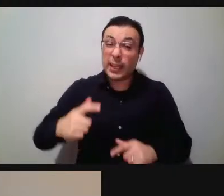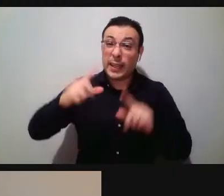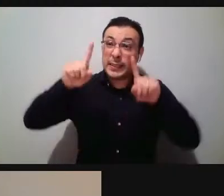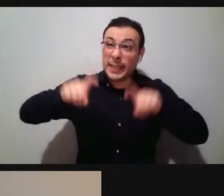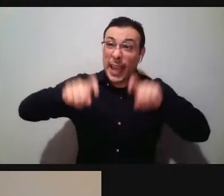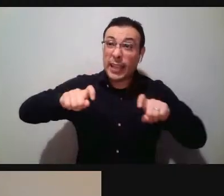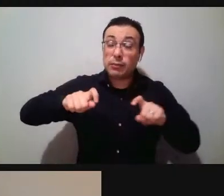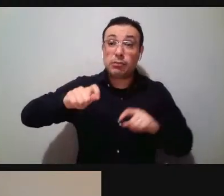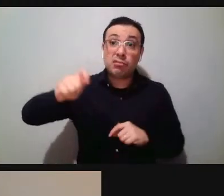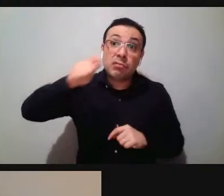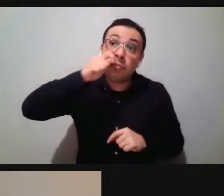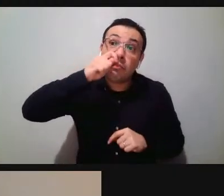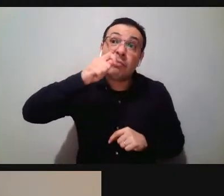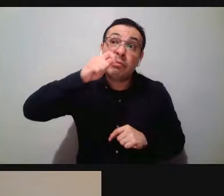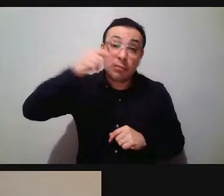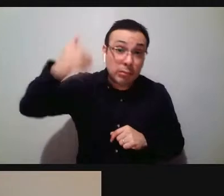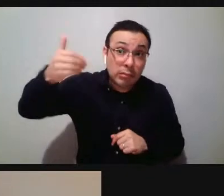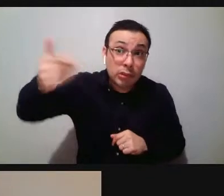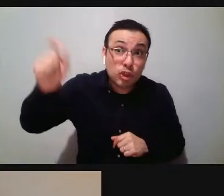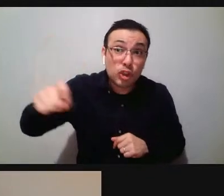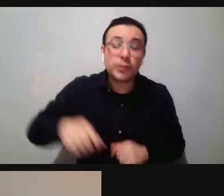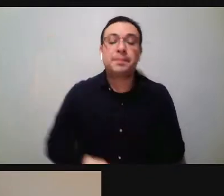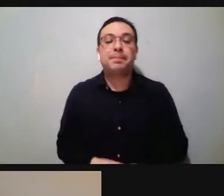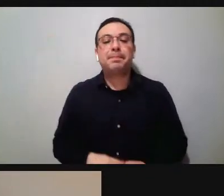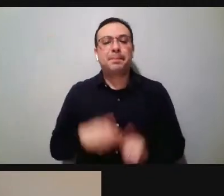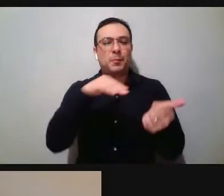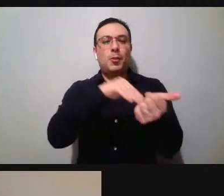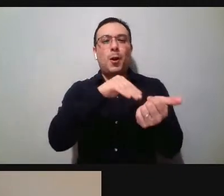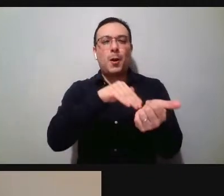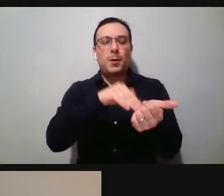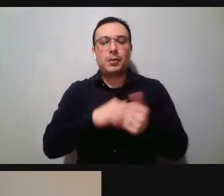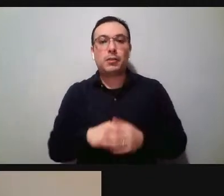not recommending regular testing once you've been